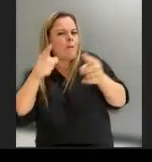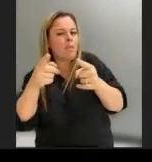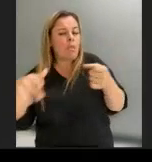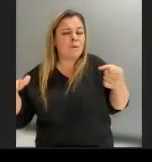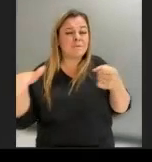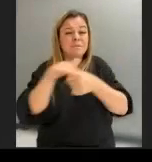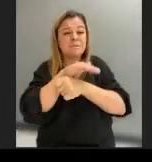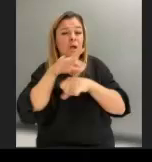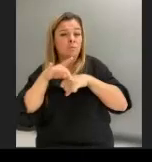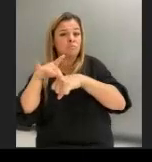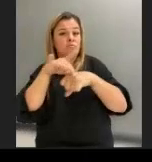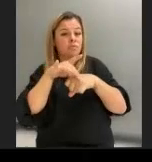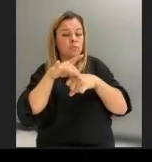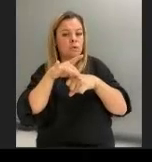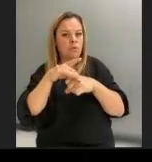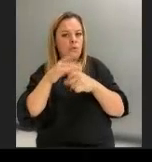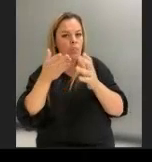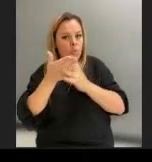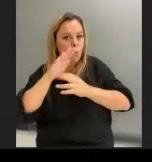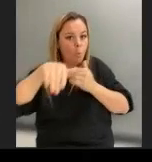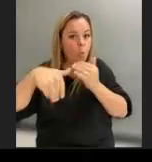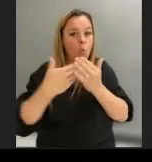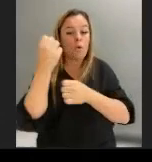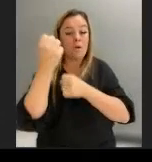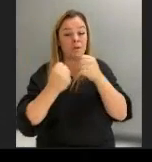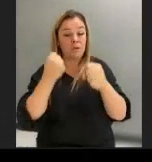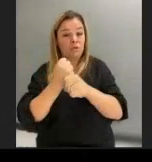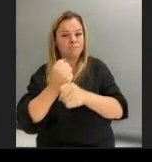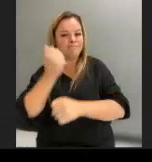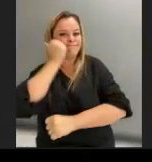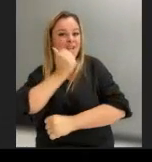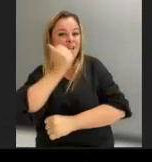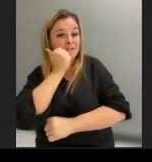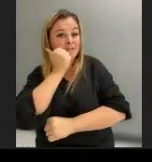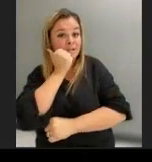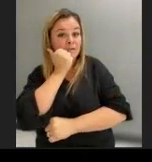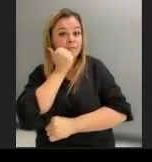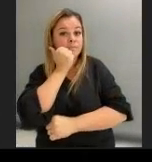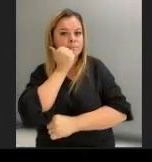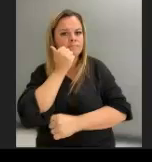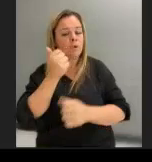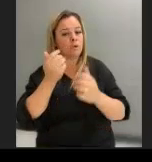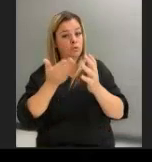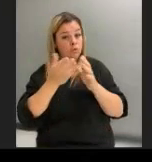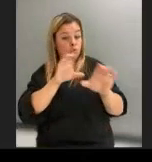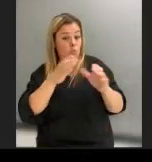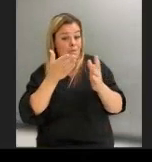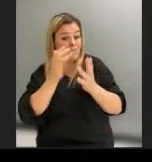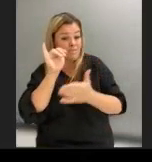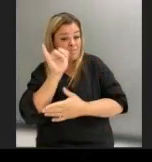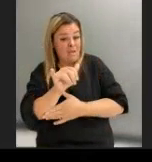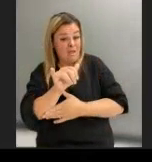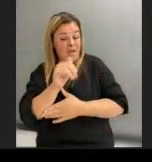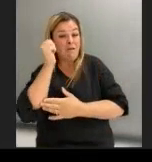planet over an entire year, every day, in and out. And by doing this over many years,